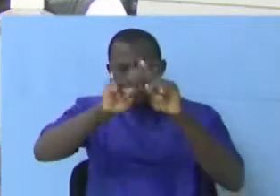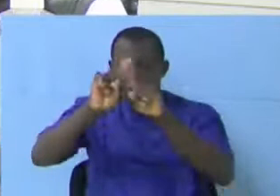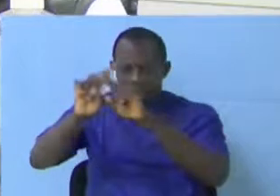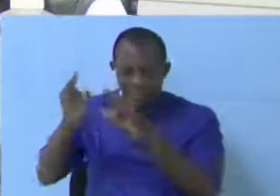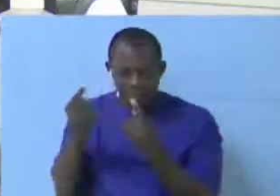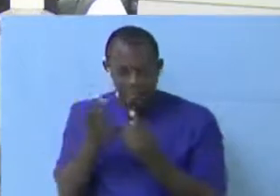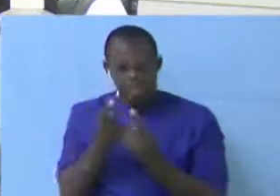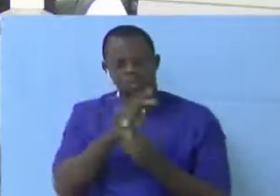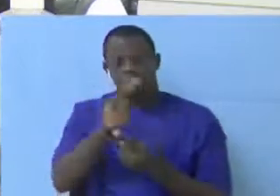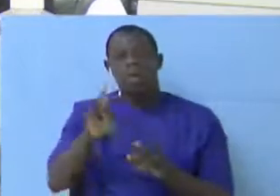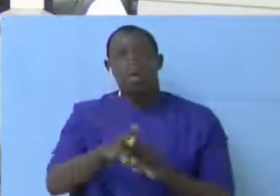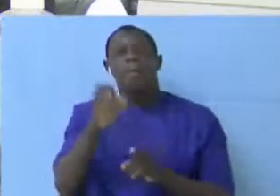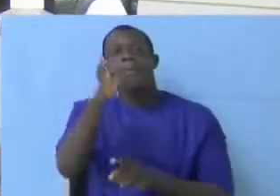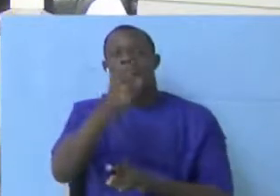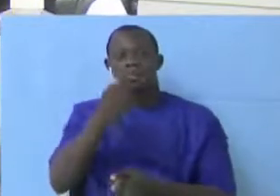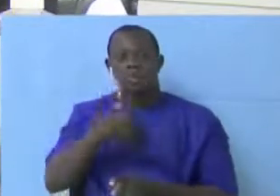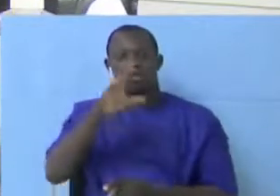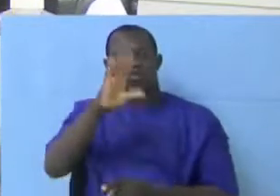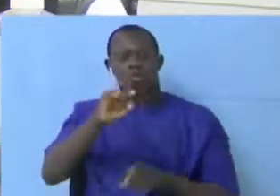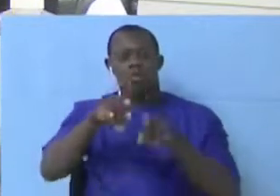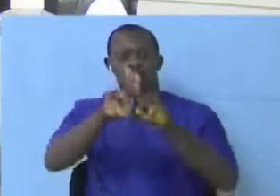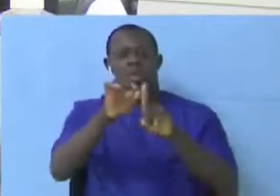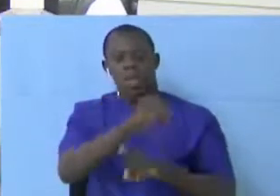Because for me, I was dealing with a criminal.